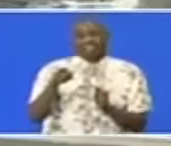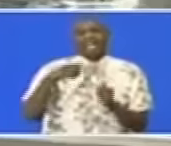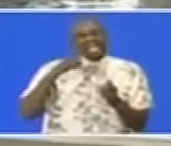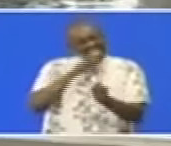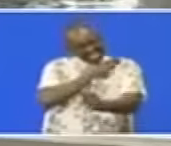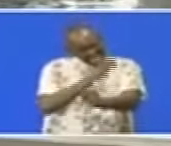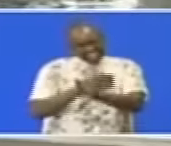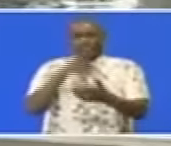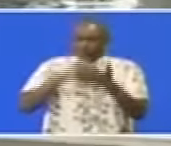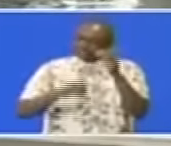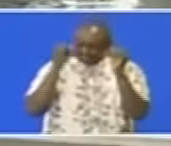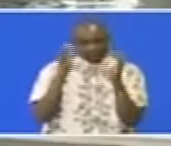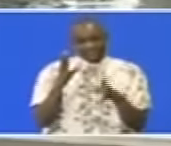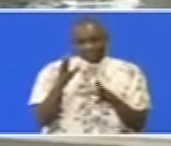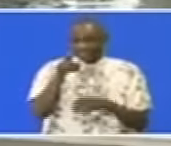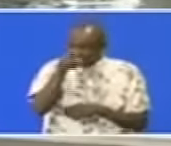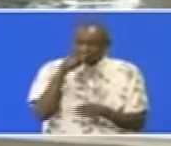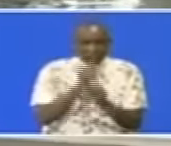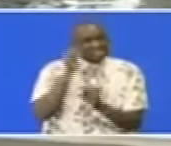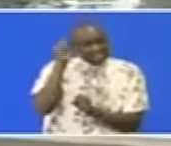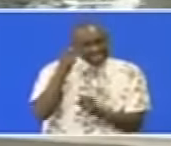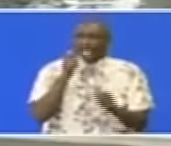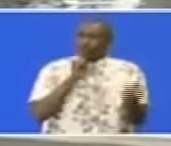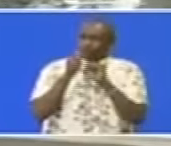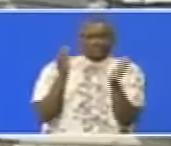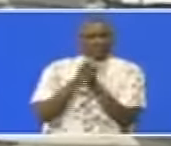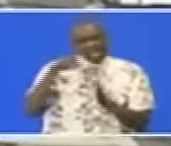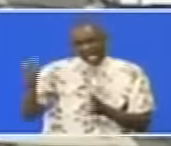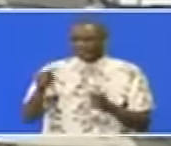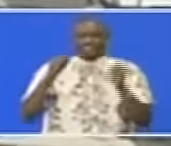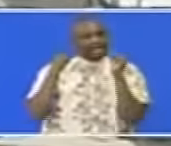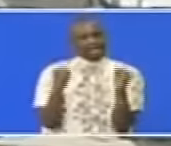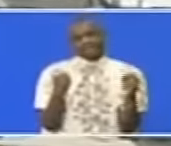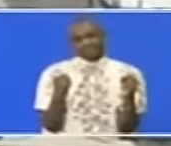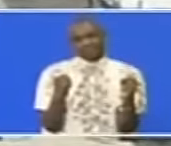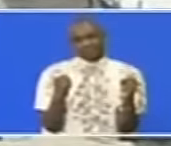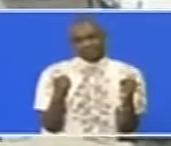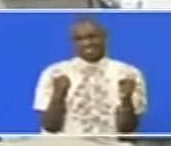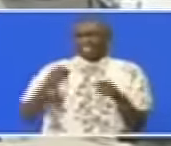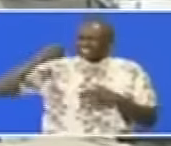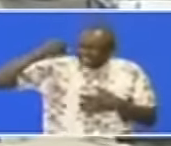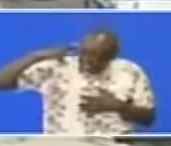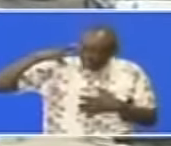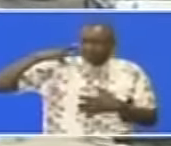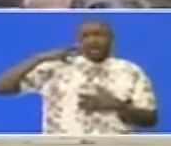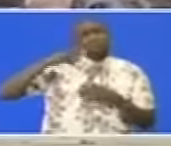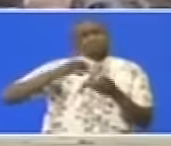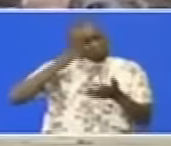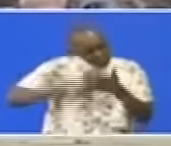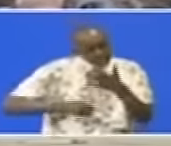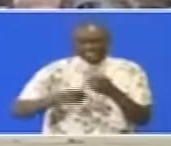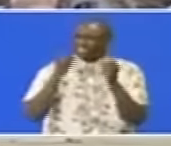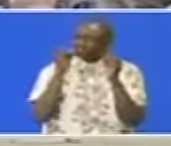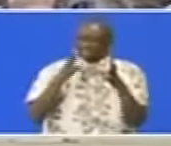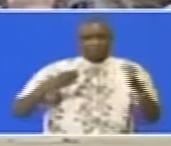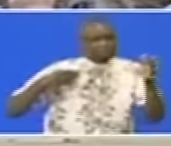costs. This, in essence, has made the country uncompetitive to foreign investors. Electricity costs have been a major